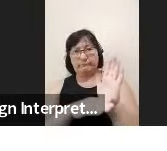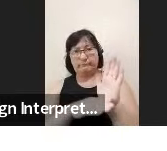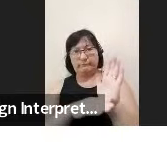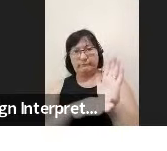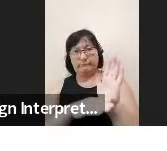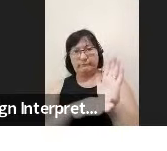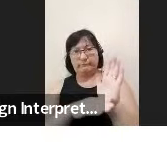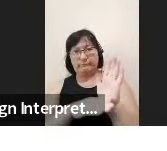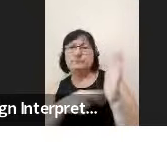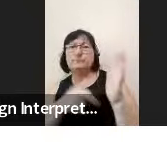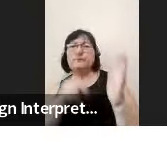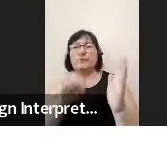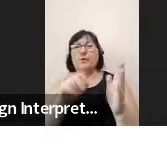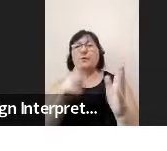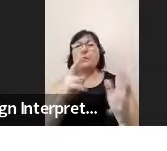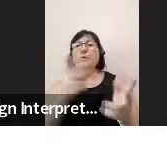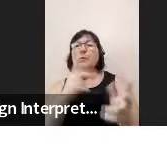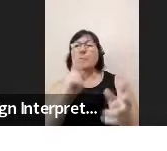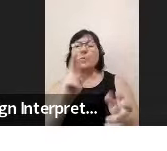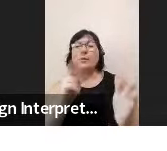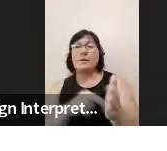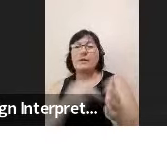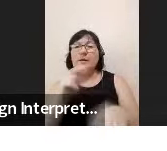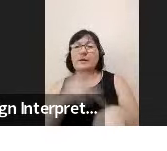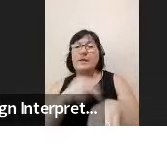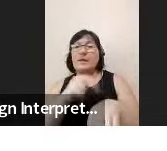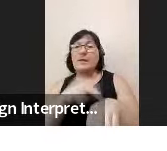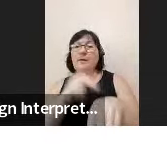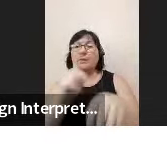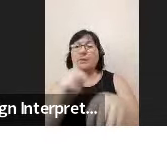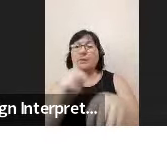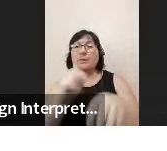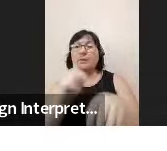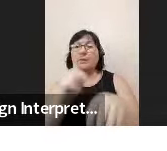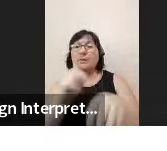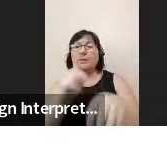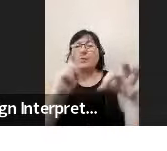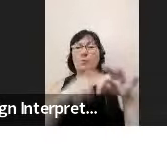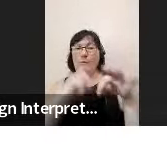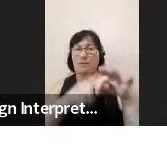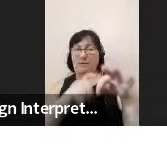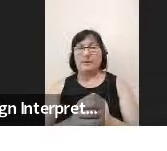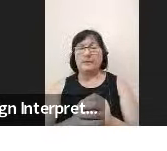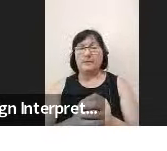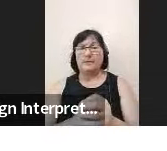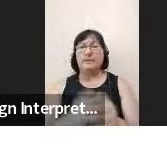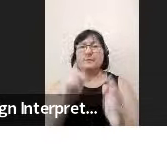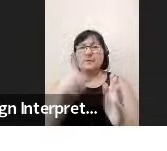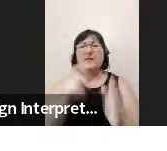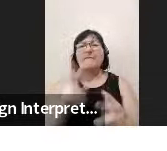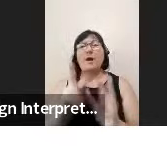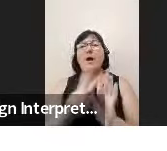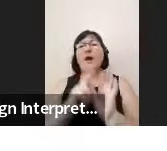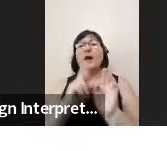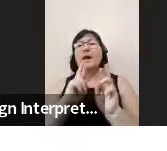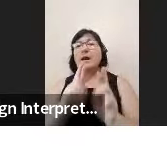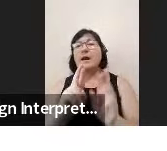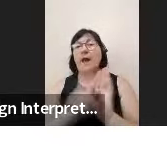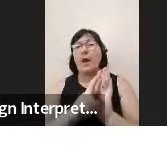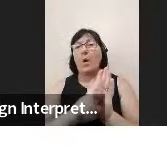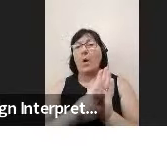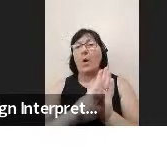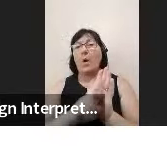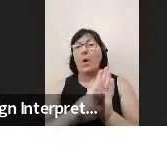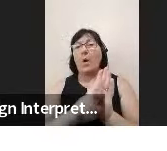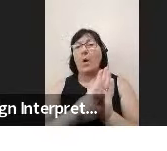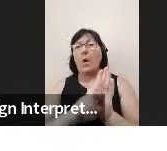join the program on level 1. You need to have appropriate record of compliance, as I've explained to you in detail. And